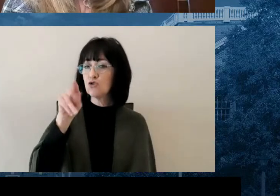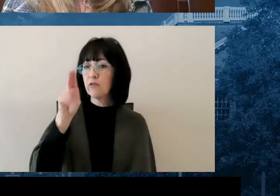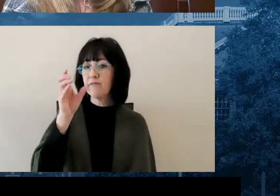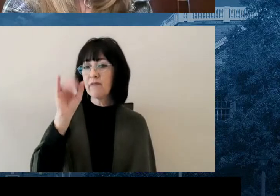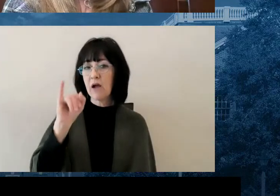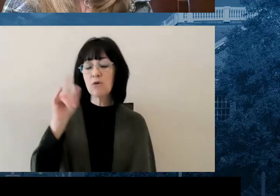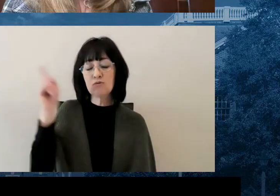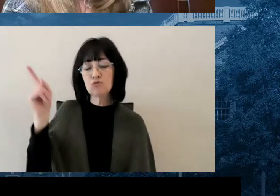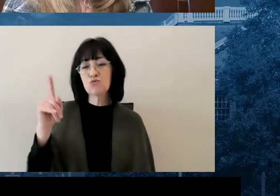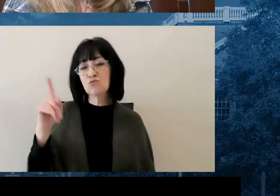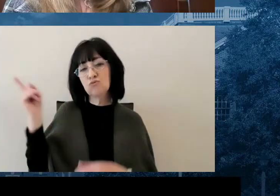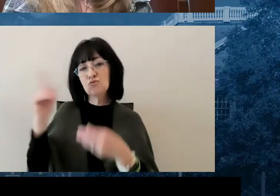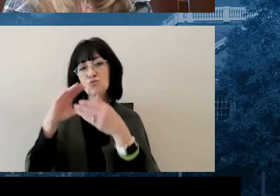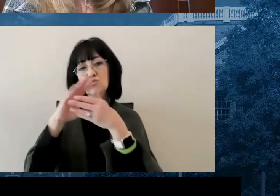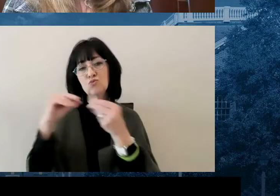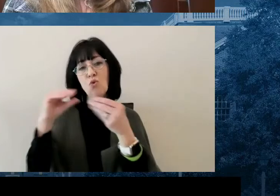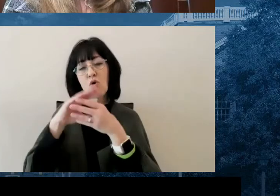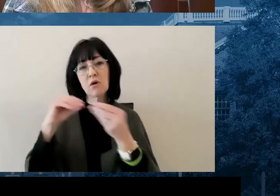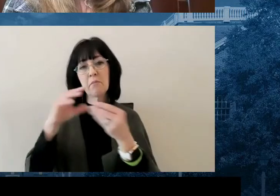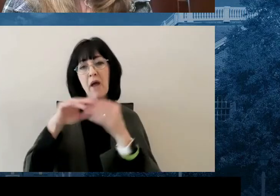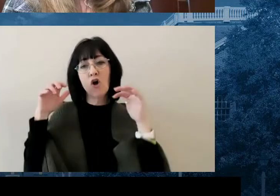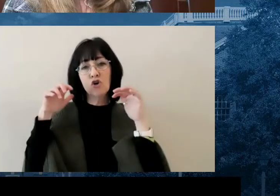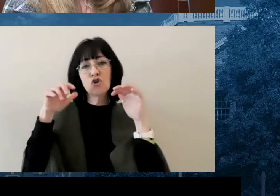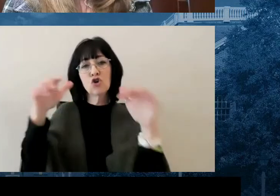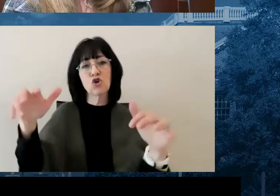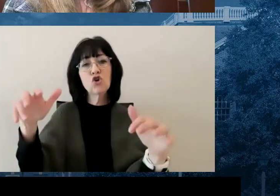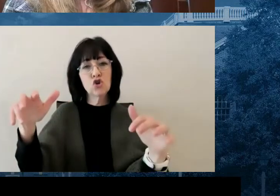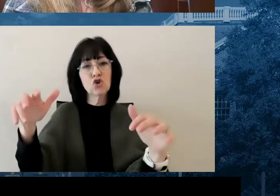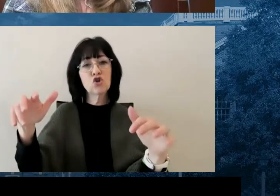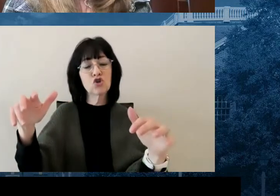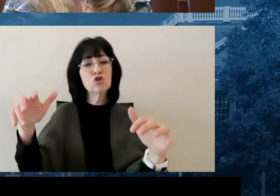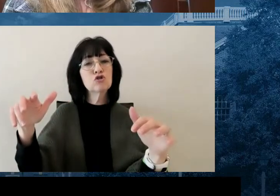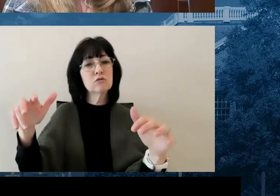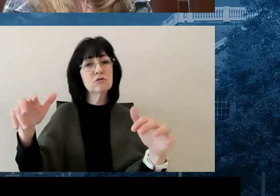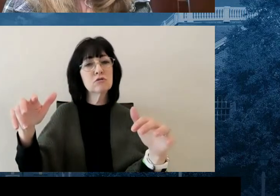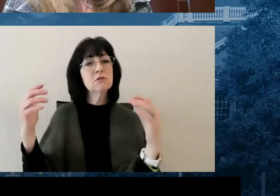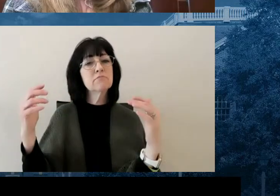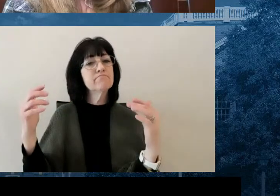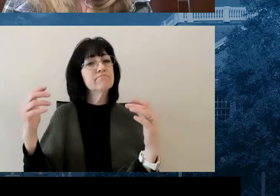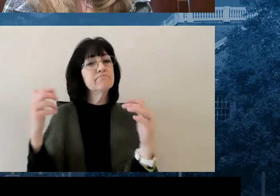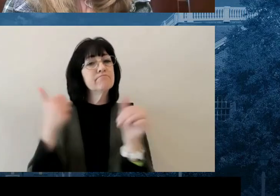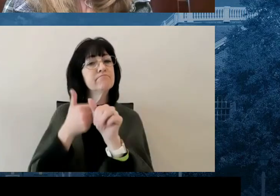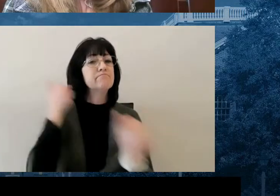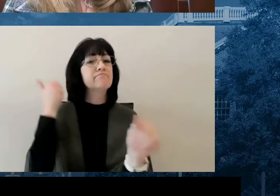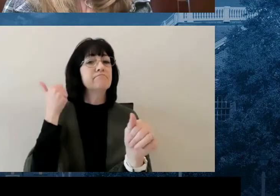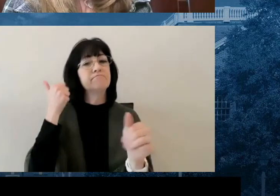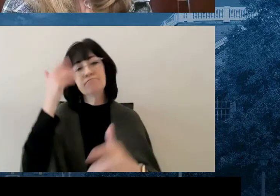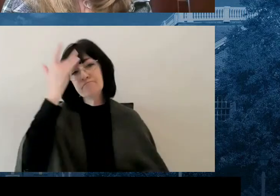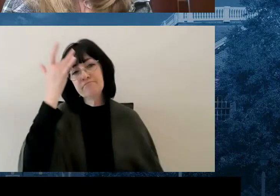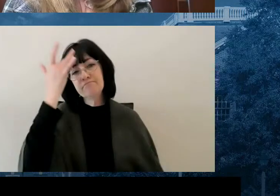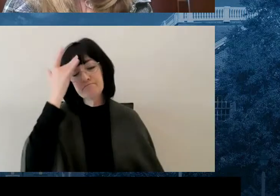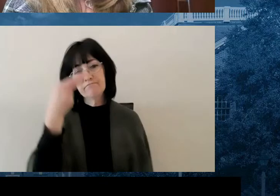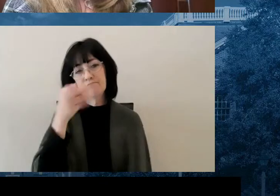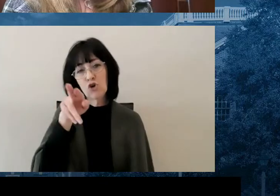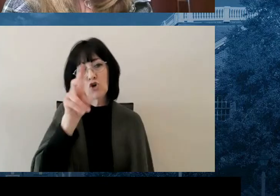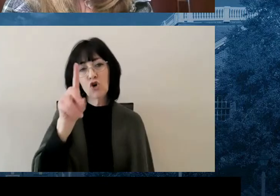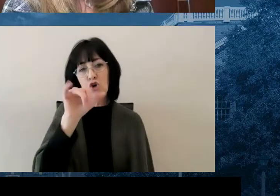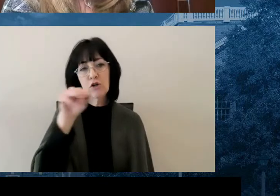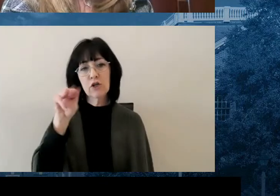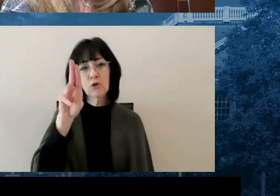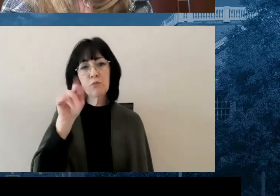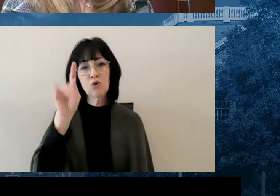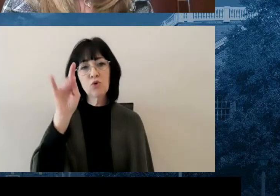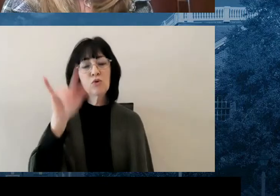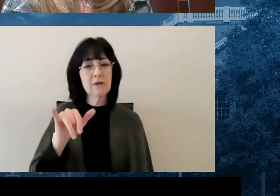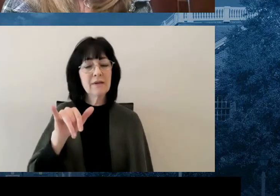it, and his basically he said that the scientists have not determined what percentage would constitute